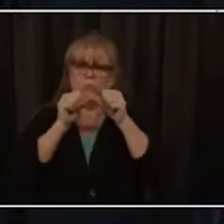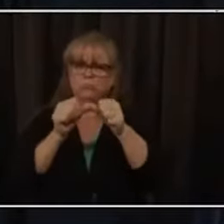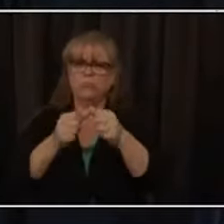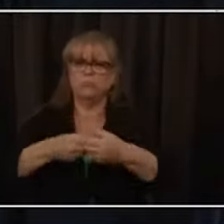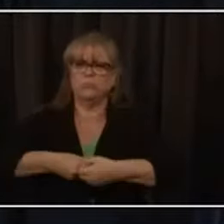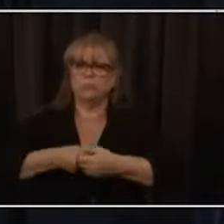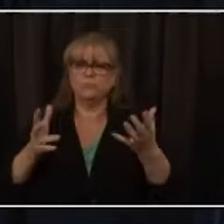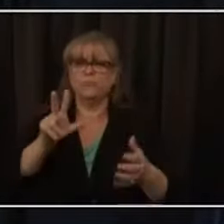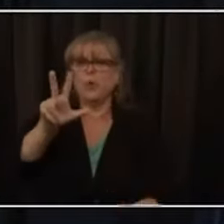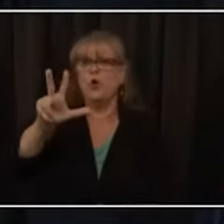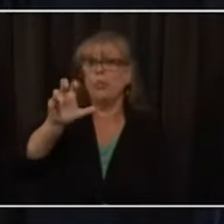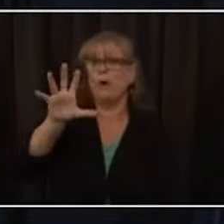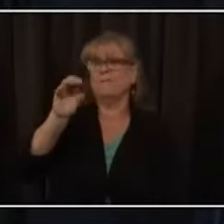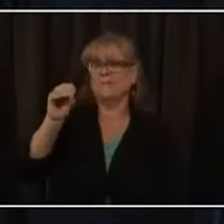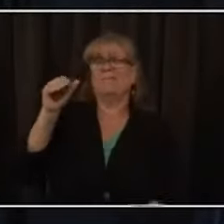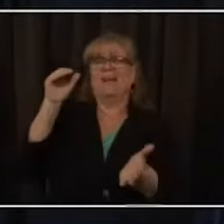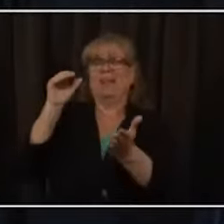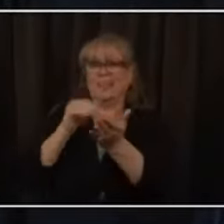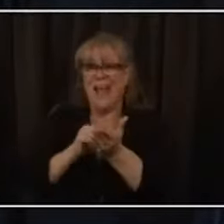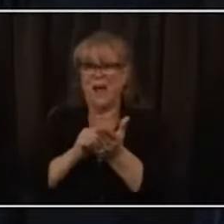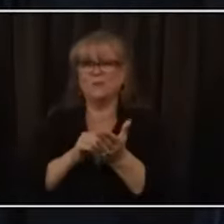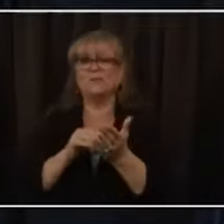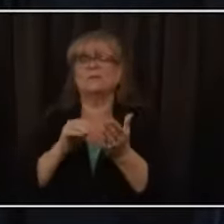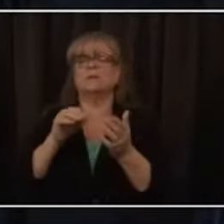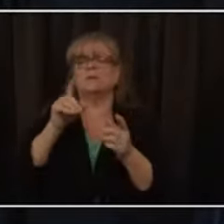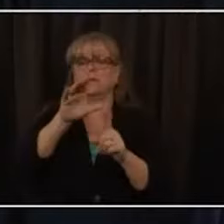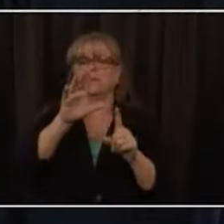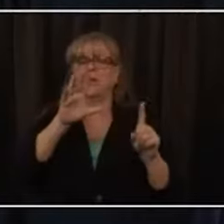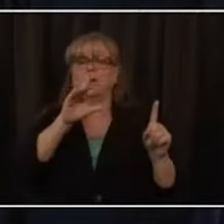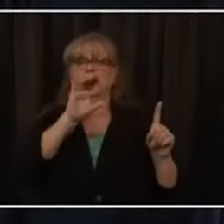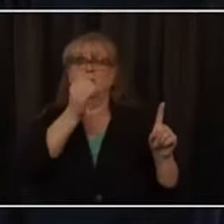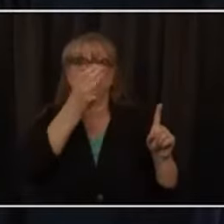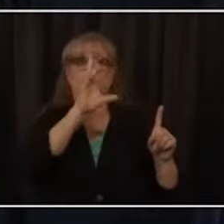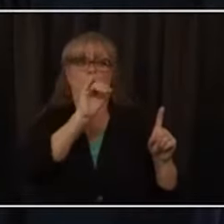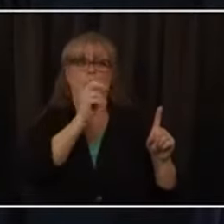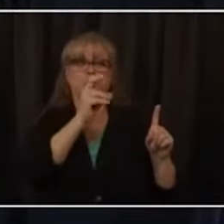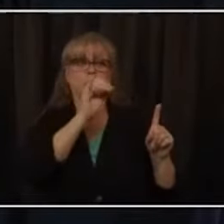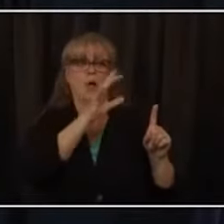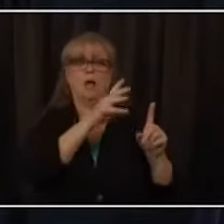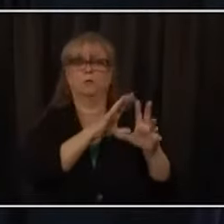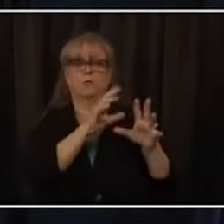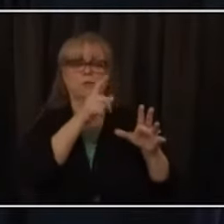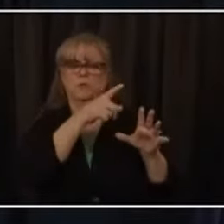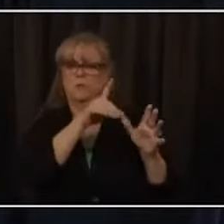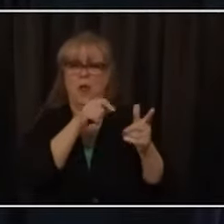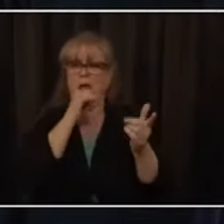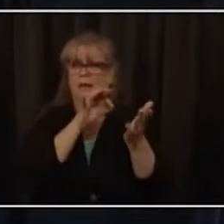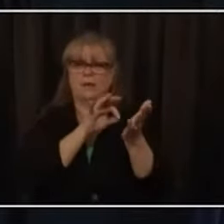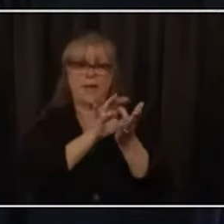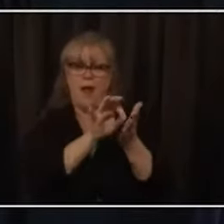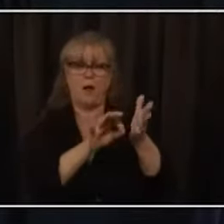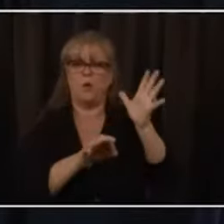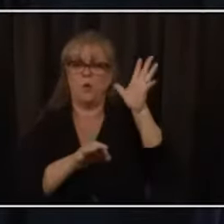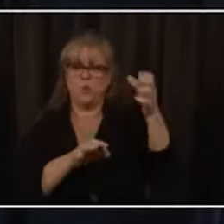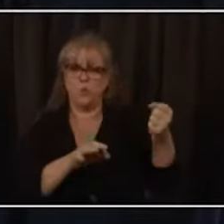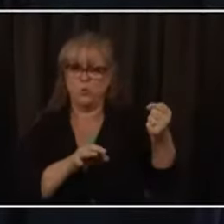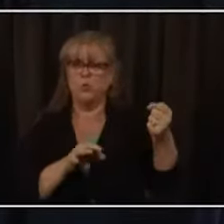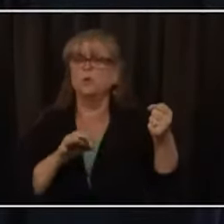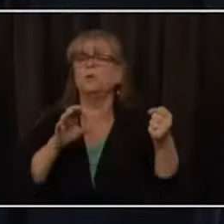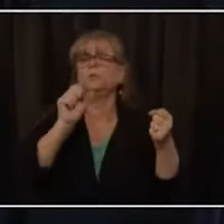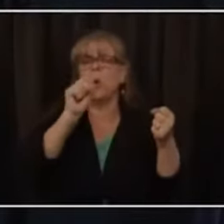of Johnson & Johnson has been erratic, but we really want all three back online as quickly as possible to defeat